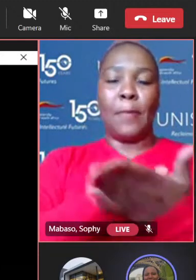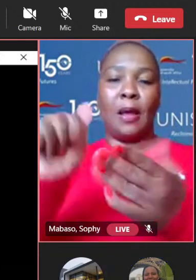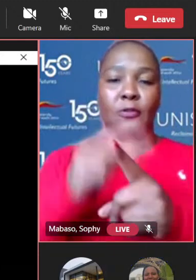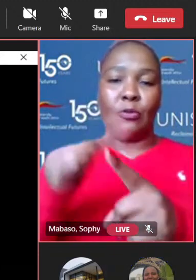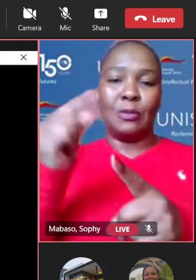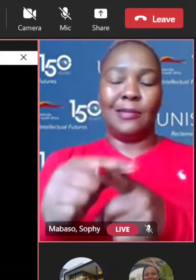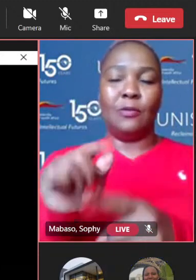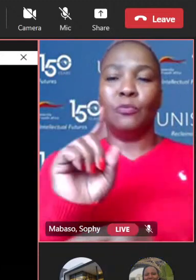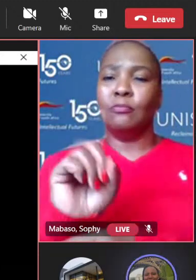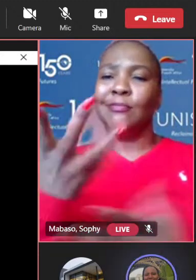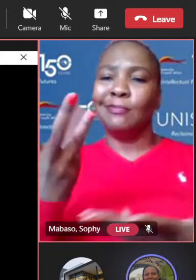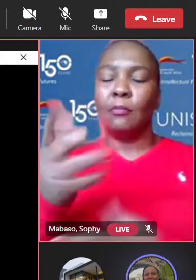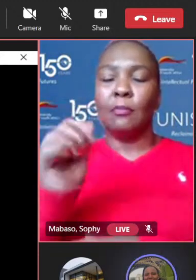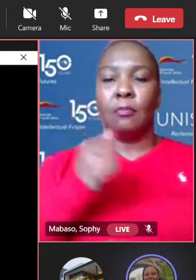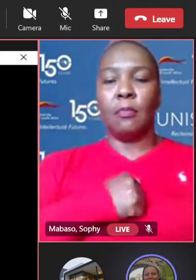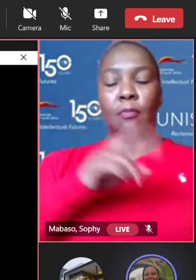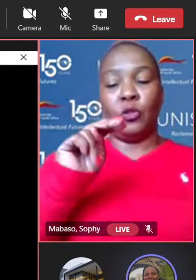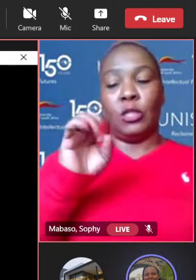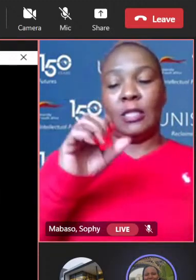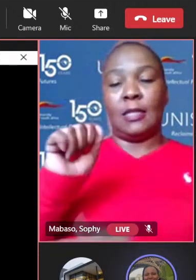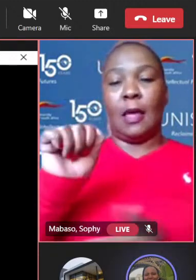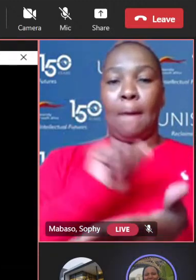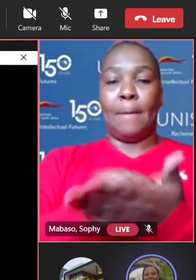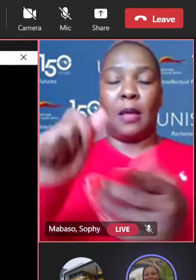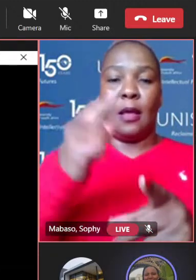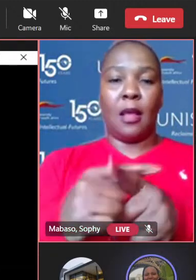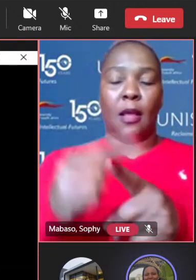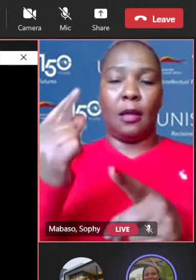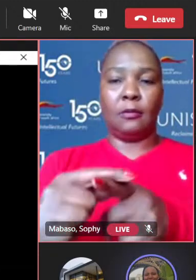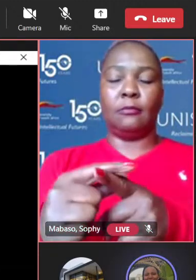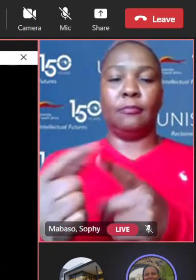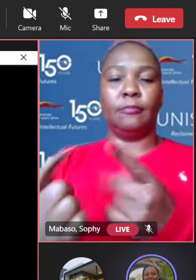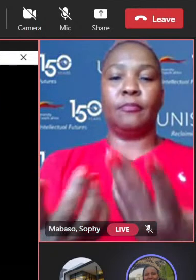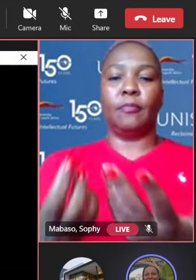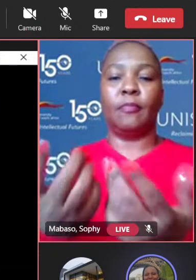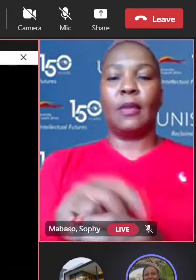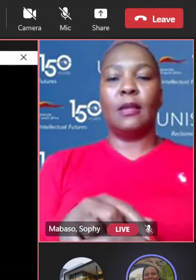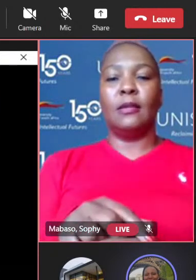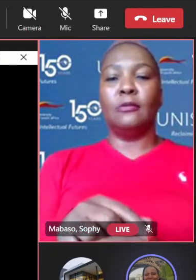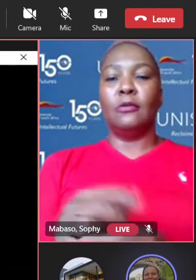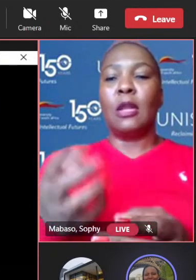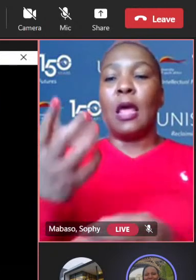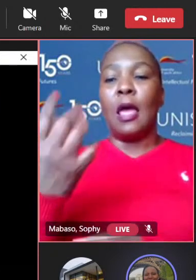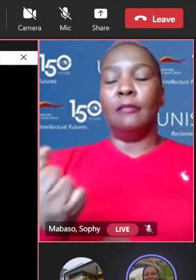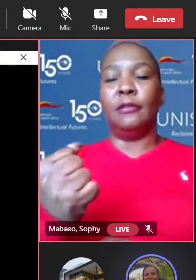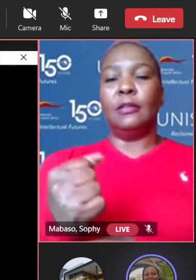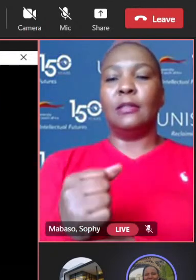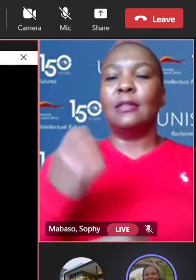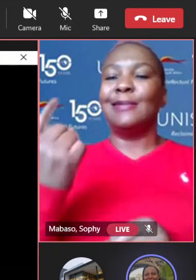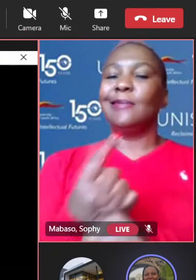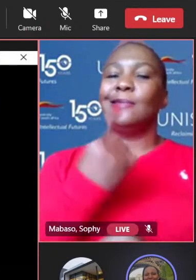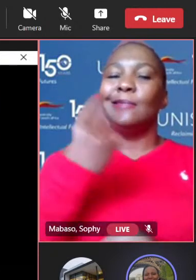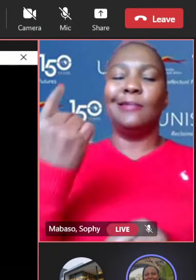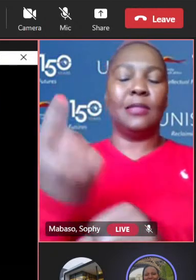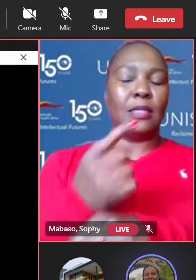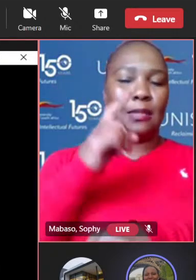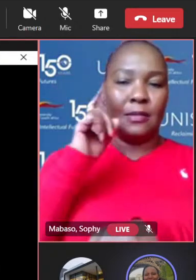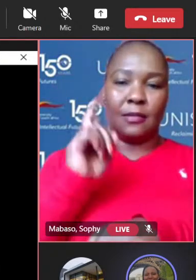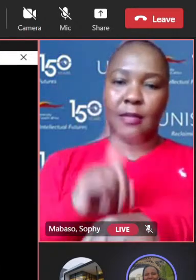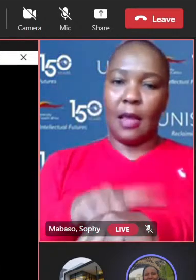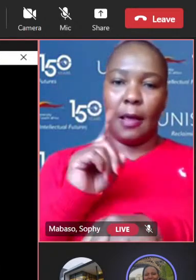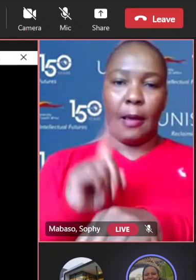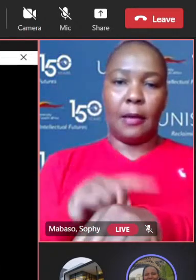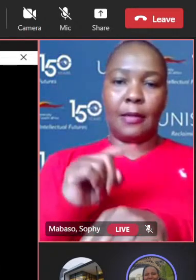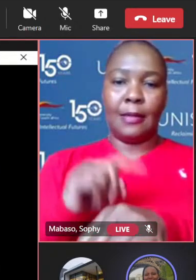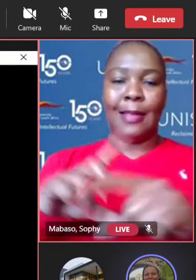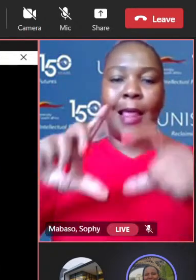password. So you can have it handy all the time when you are able to. There is a link that you can follow